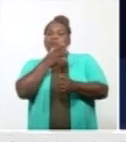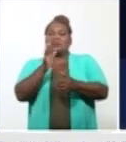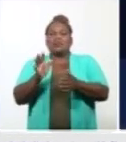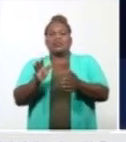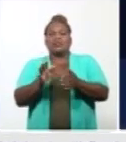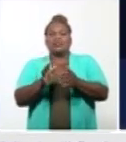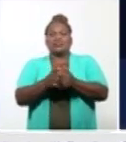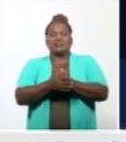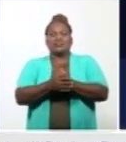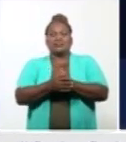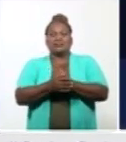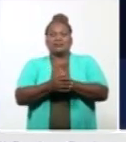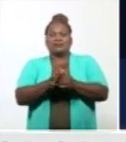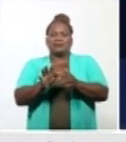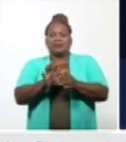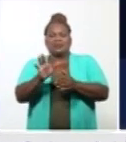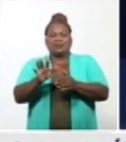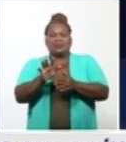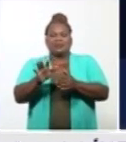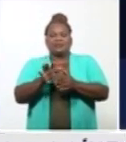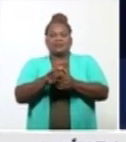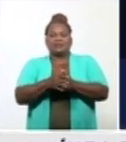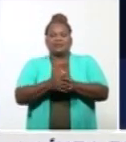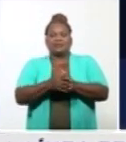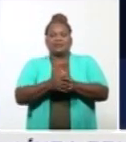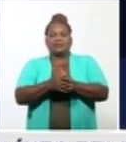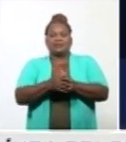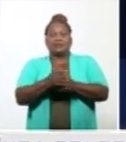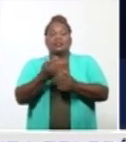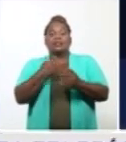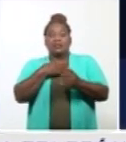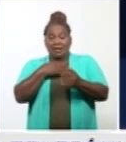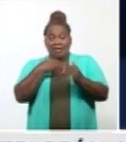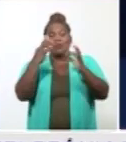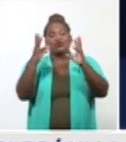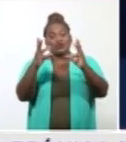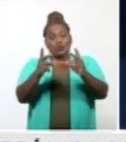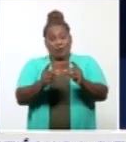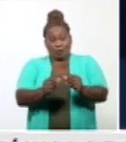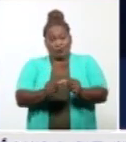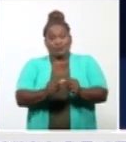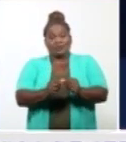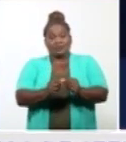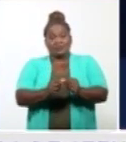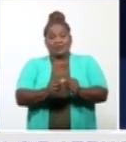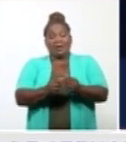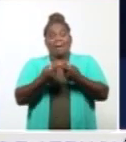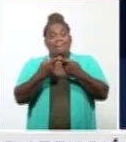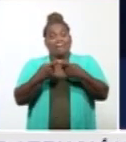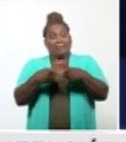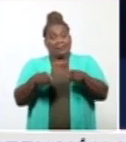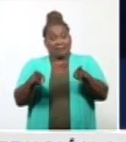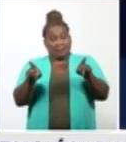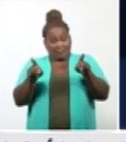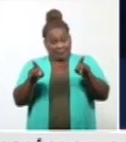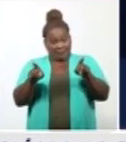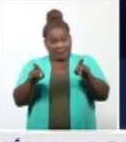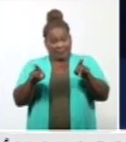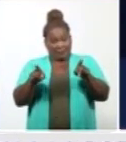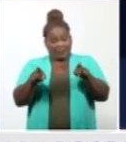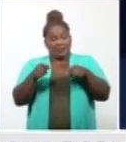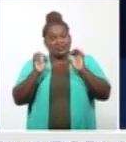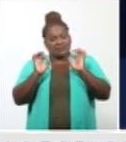measures, and we already see some movements here in Havana of people not